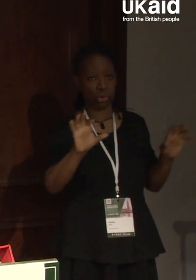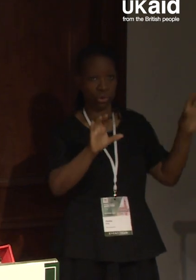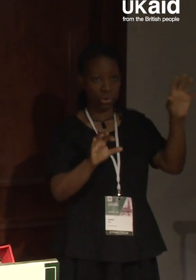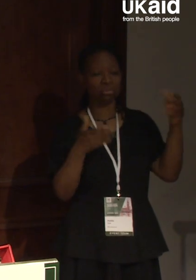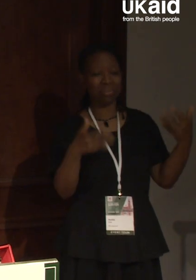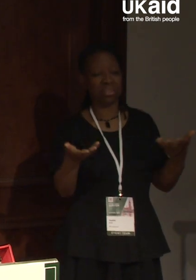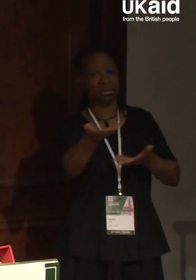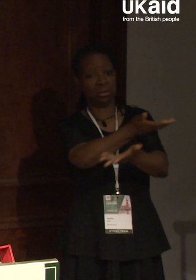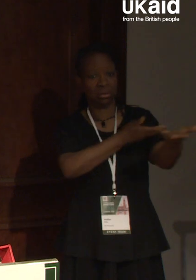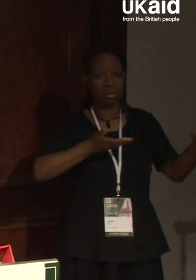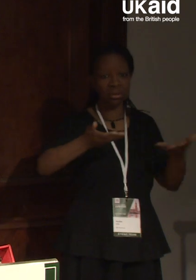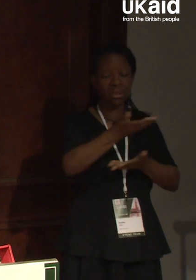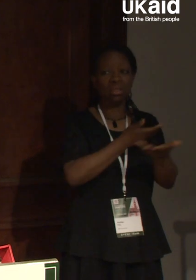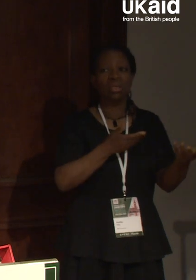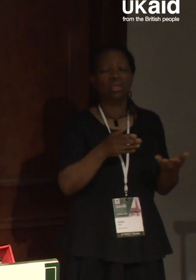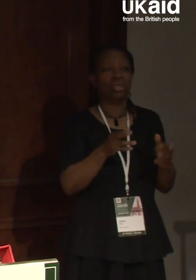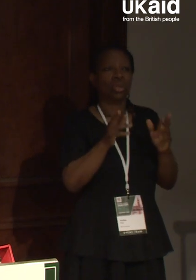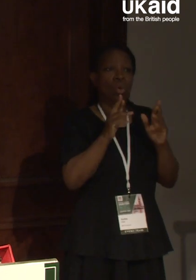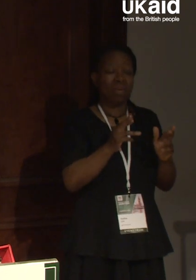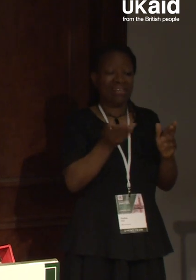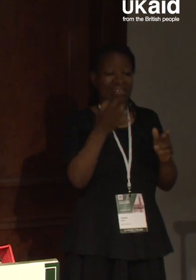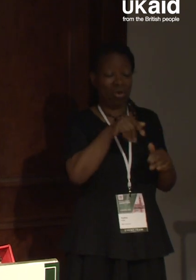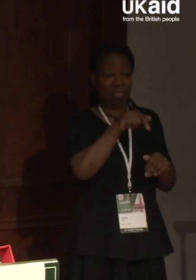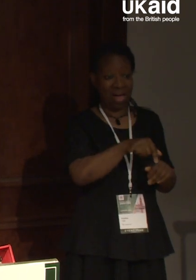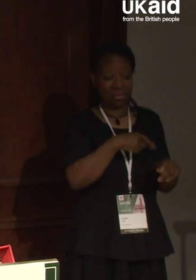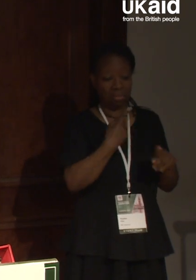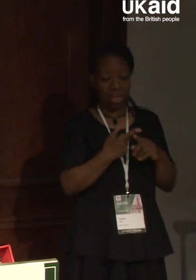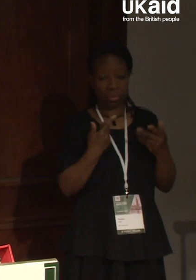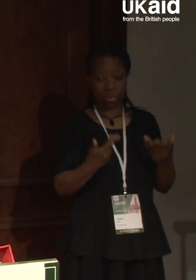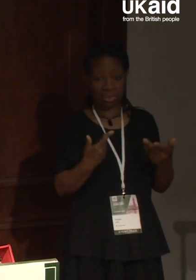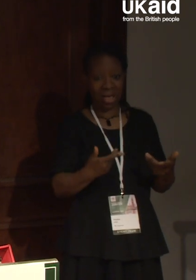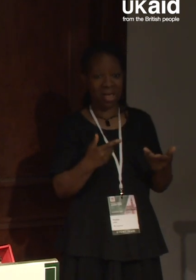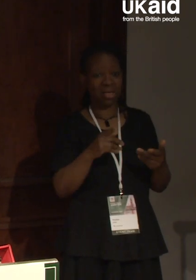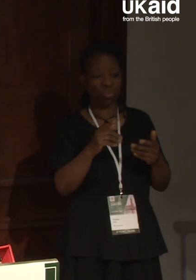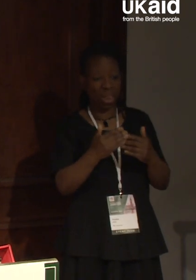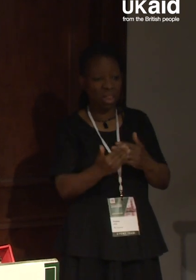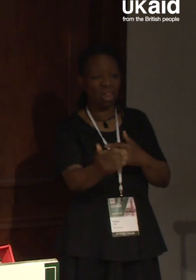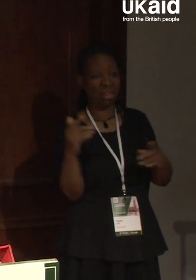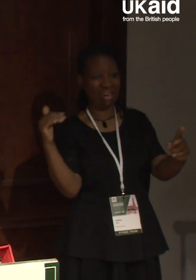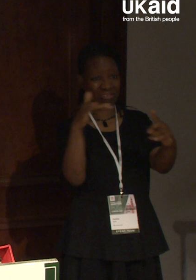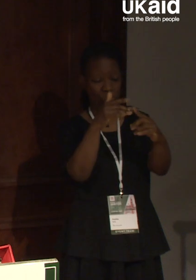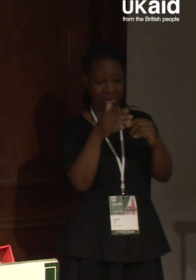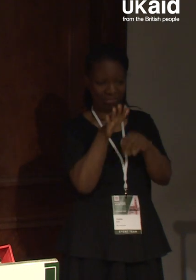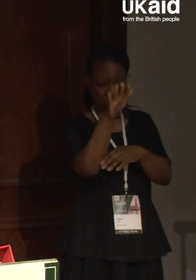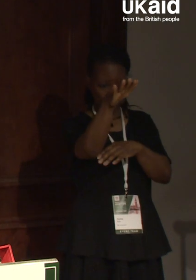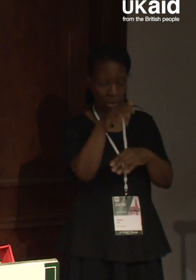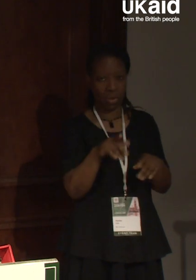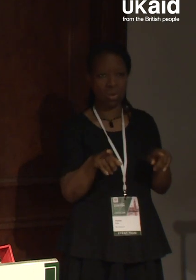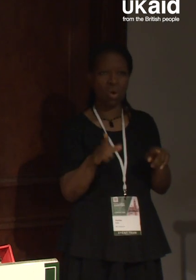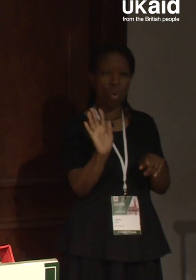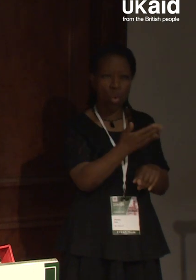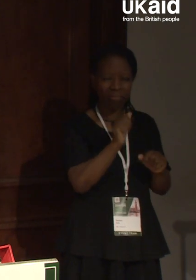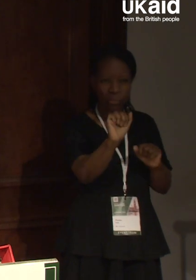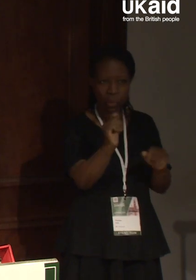UN in September, and hopefully what will then happen with the COP summit. And all of the work that you do, I hope, are going to help